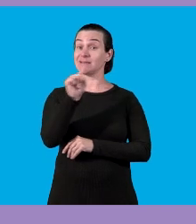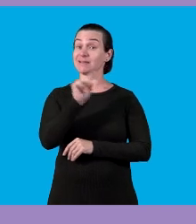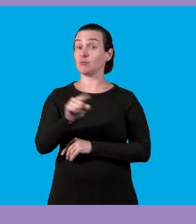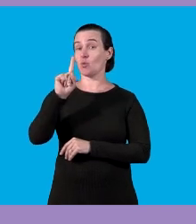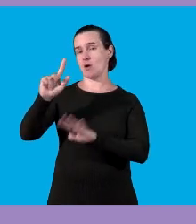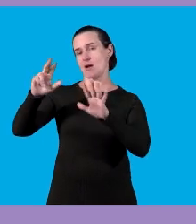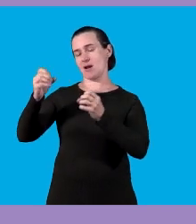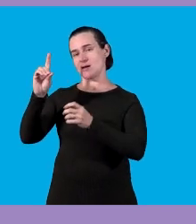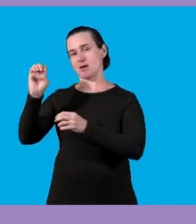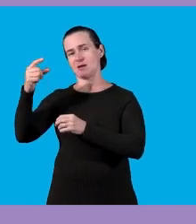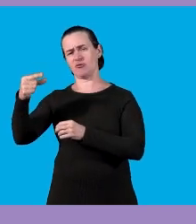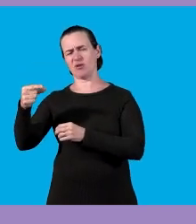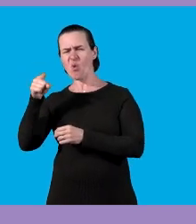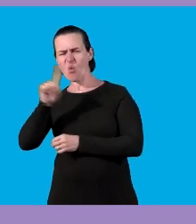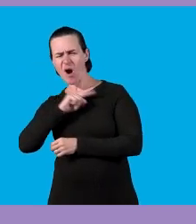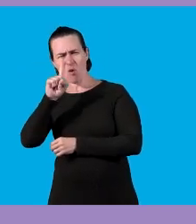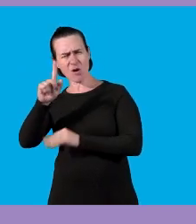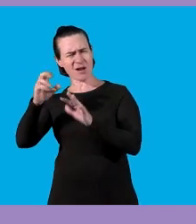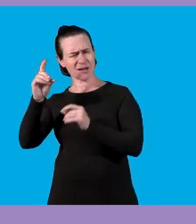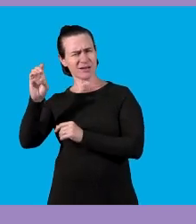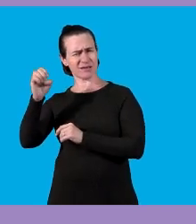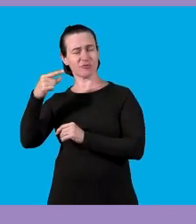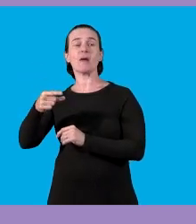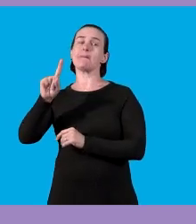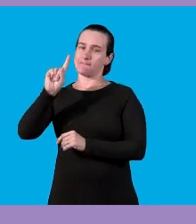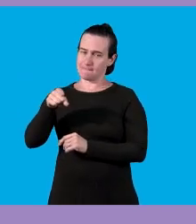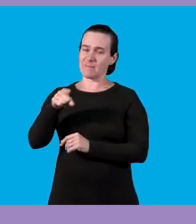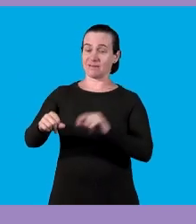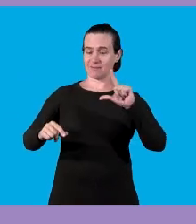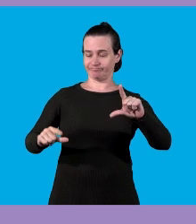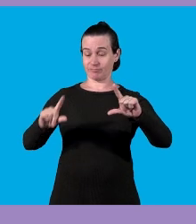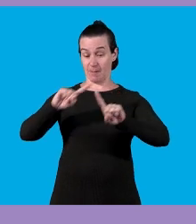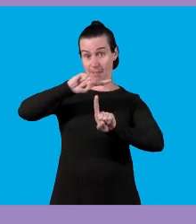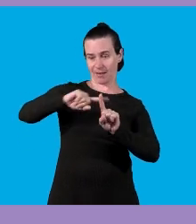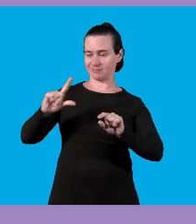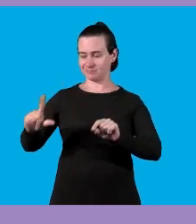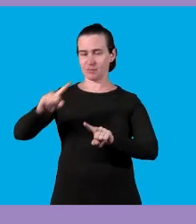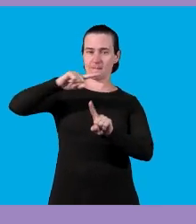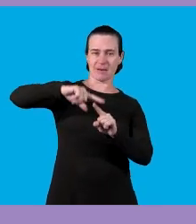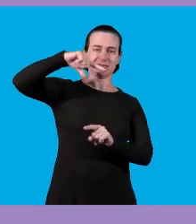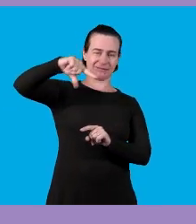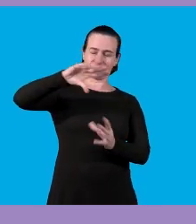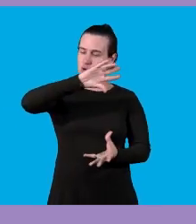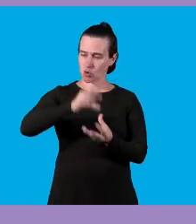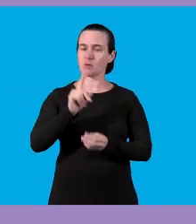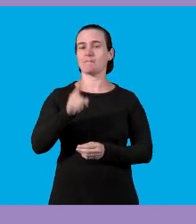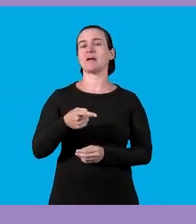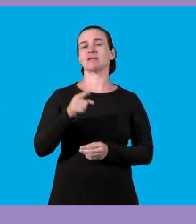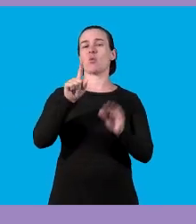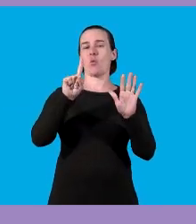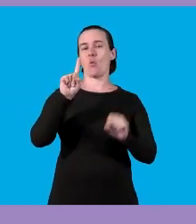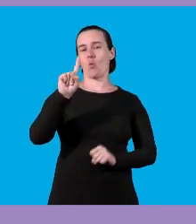degrees. Reason here is that these are the sum of angles of a triangle.